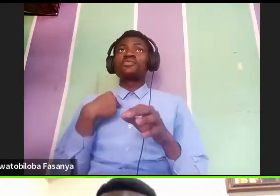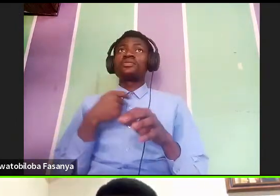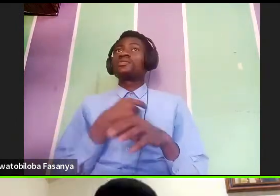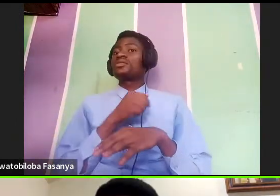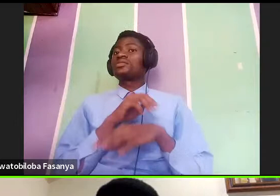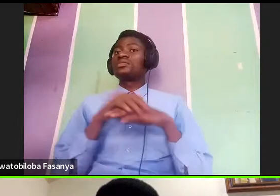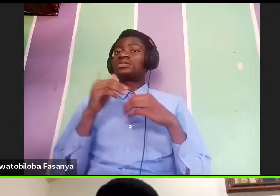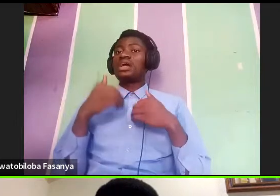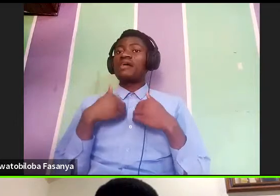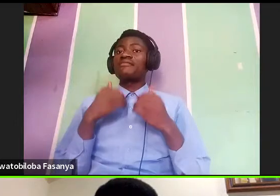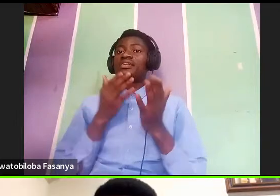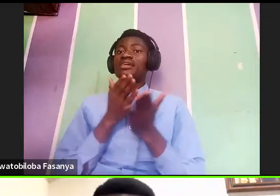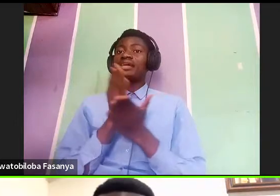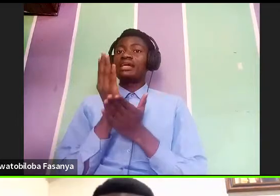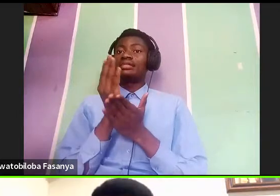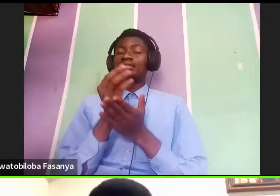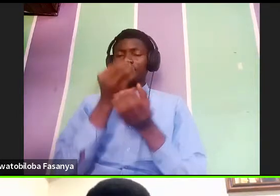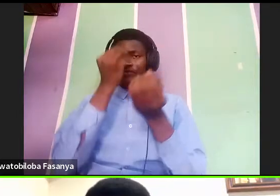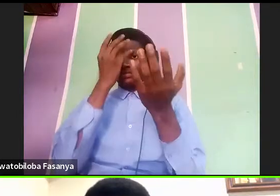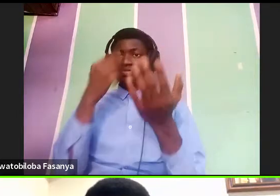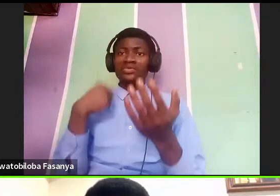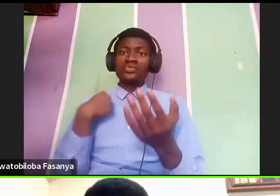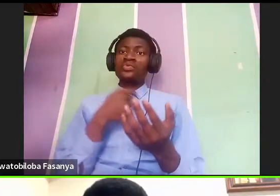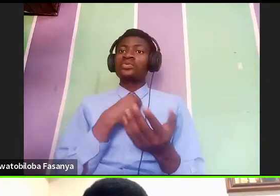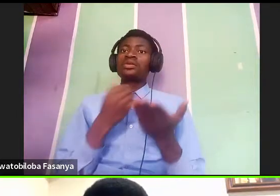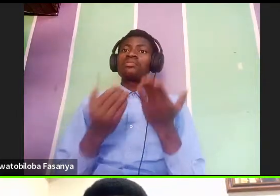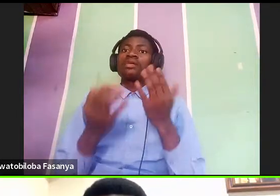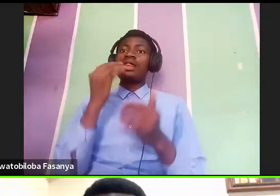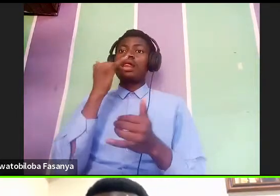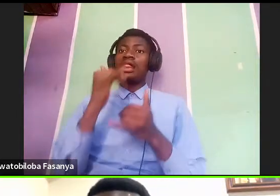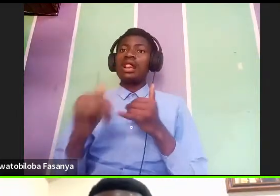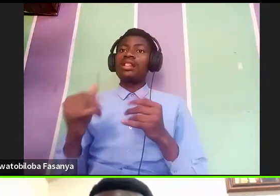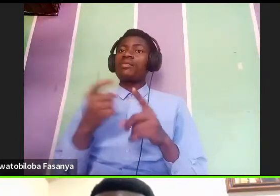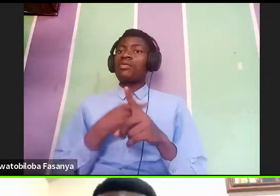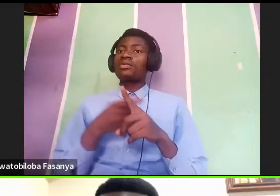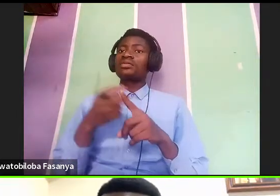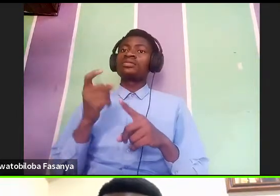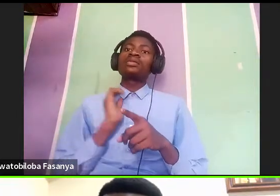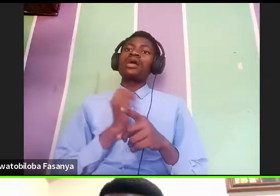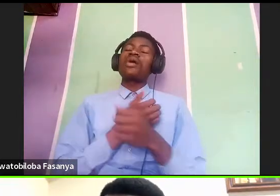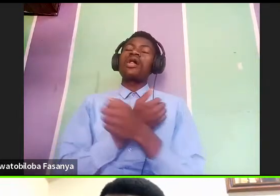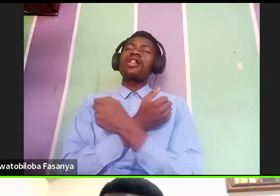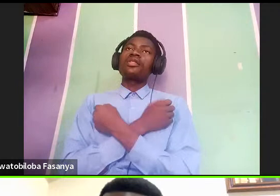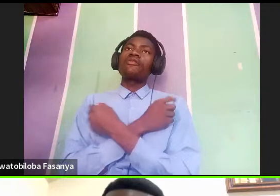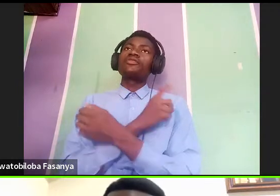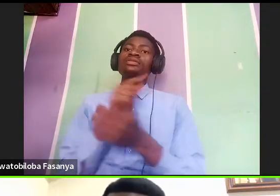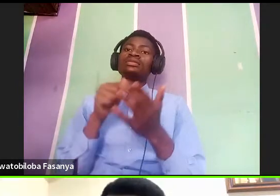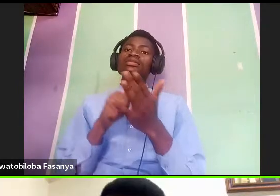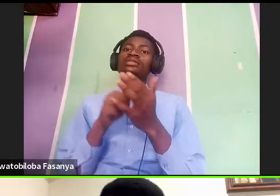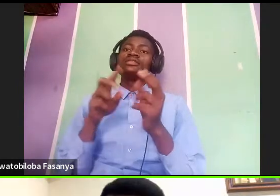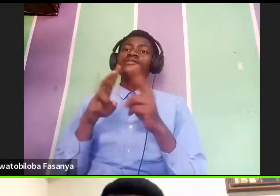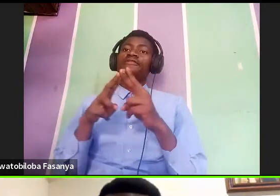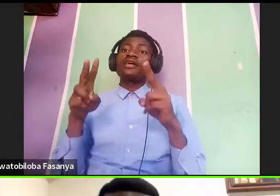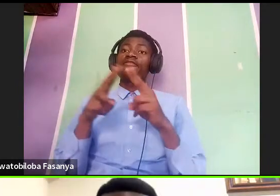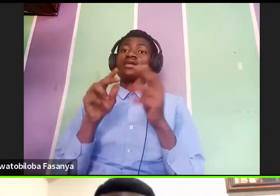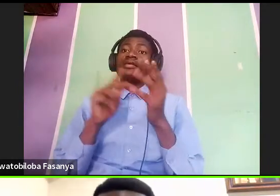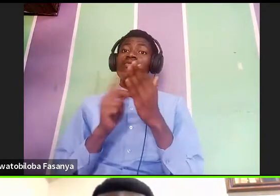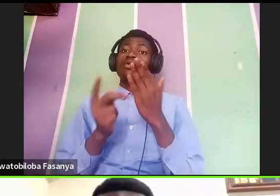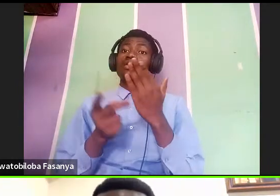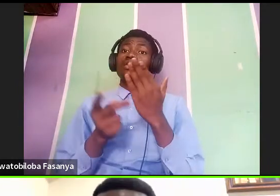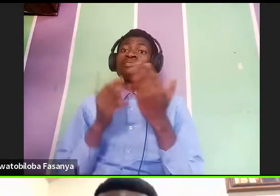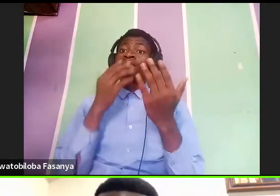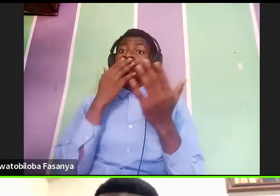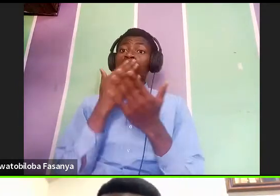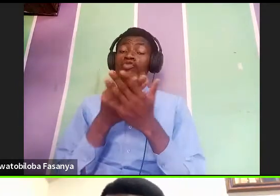end up hurting our loved ones. So this is a very, very good program. And a good number of the things that you've learned